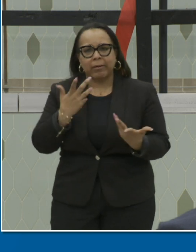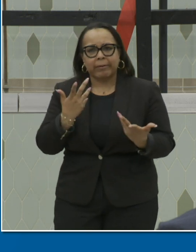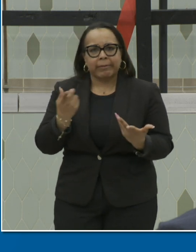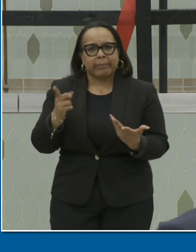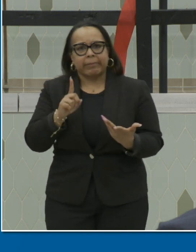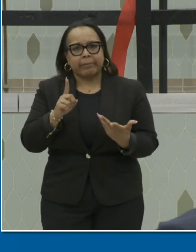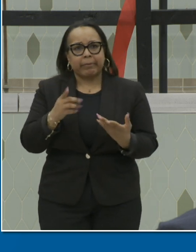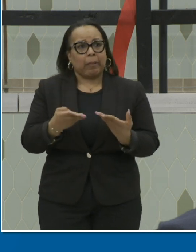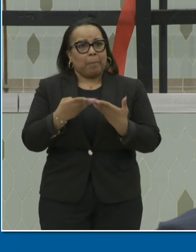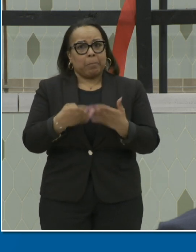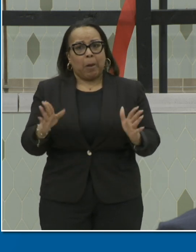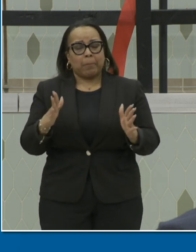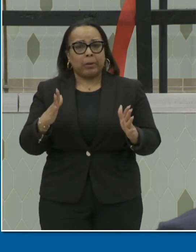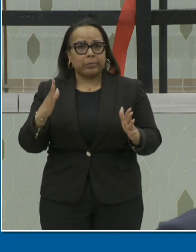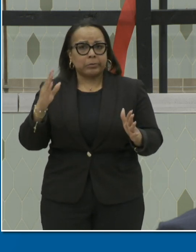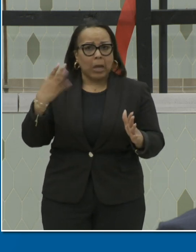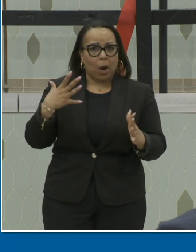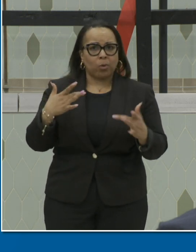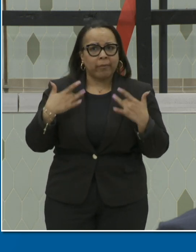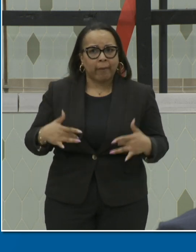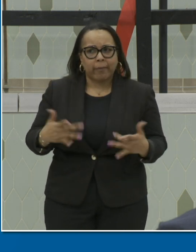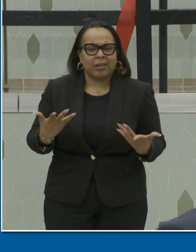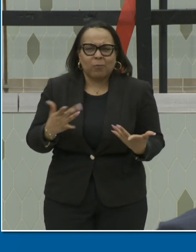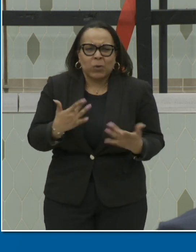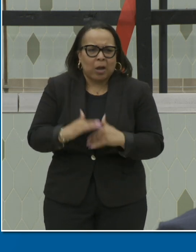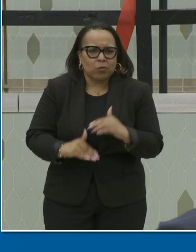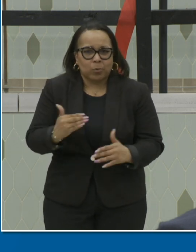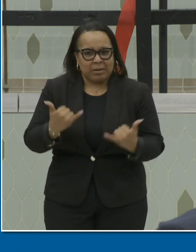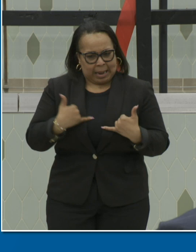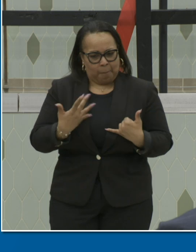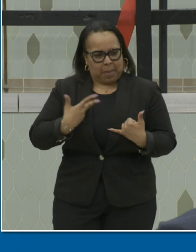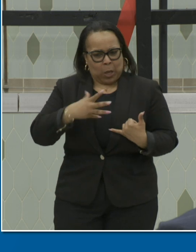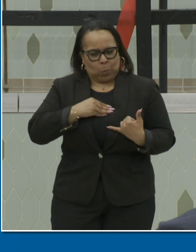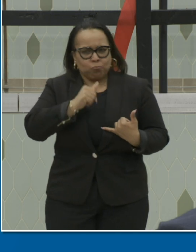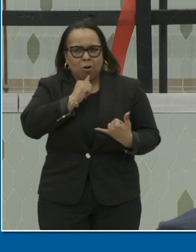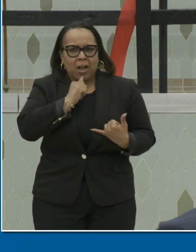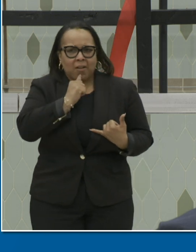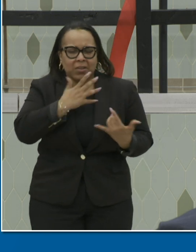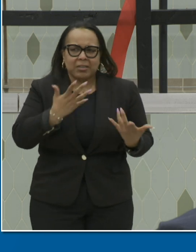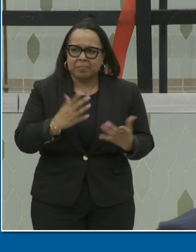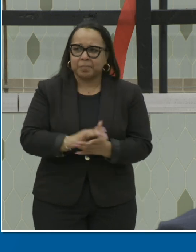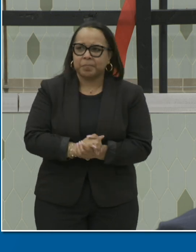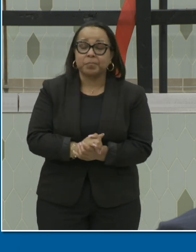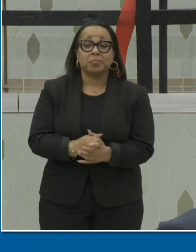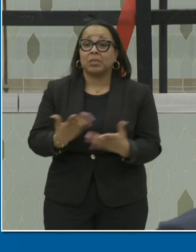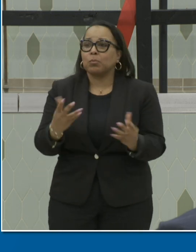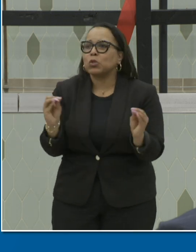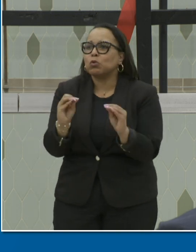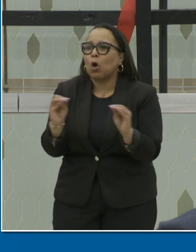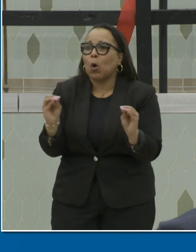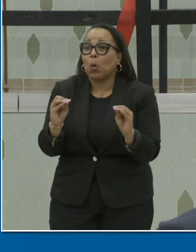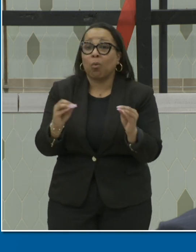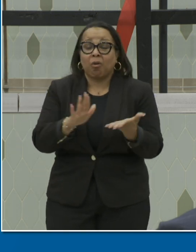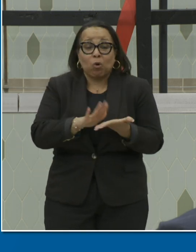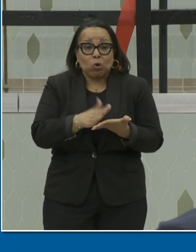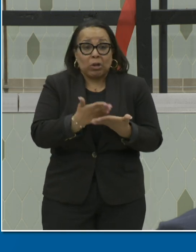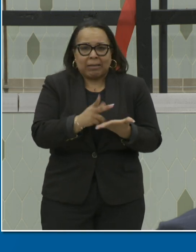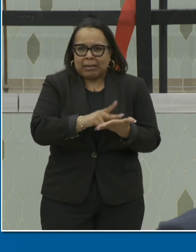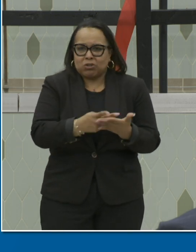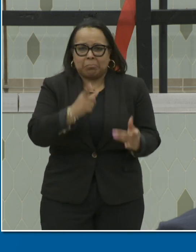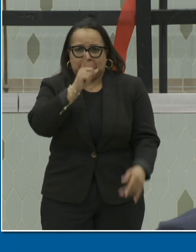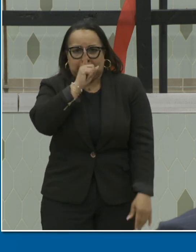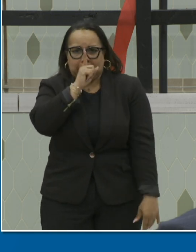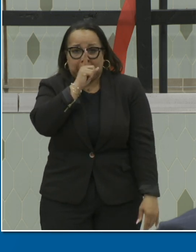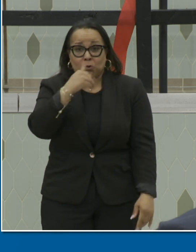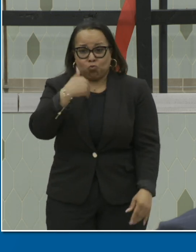naked in a public shower, and so you got your own now. There was no cooking facilities.